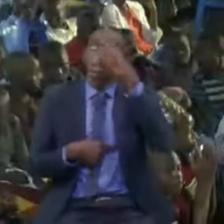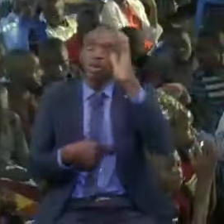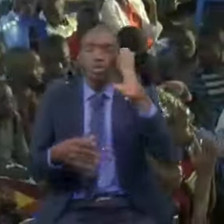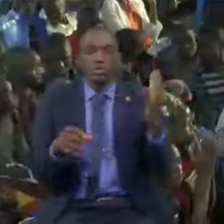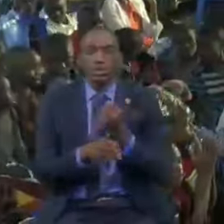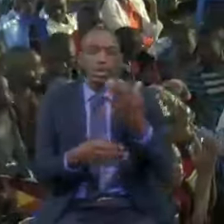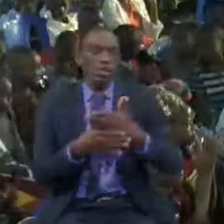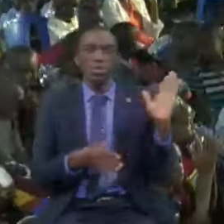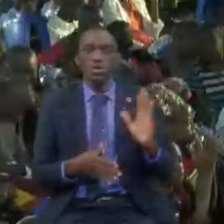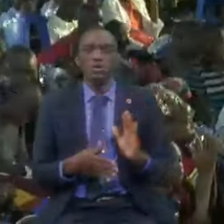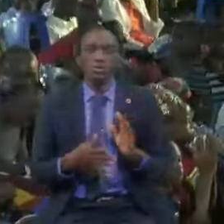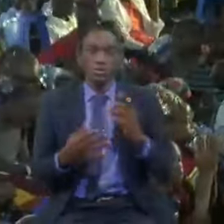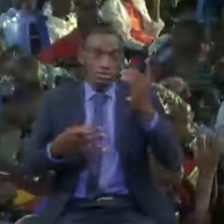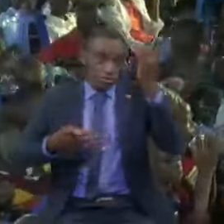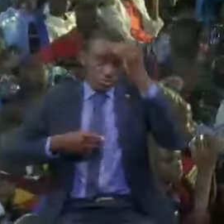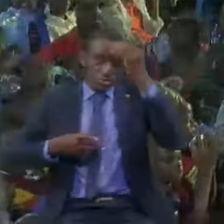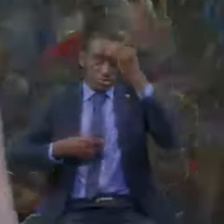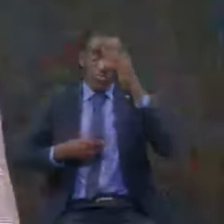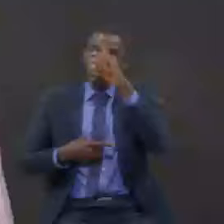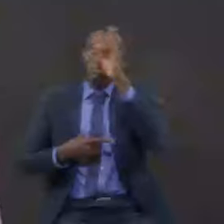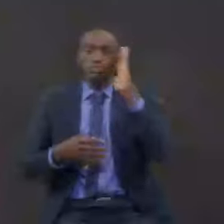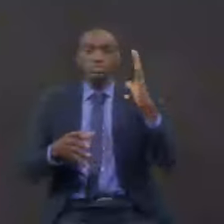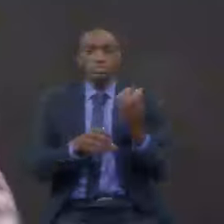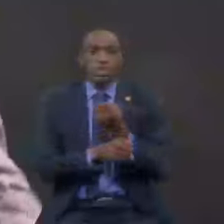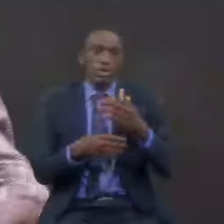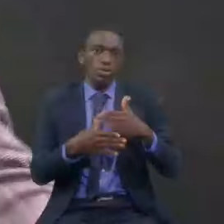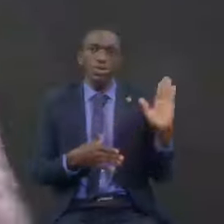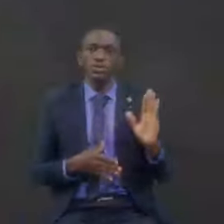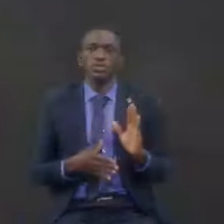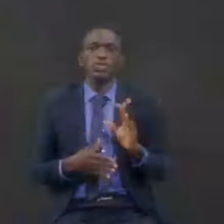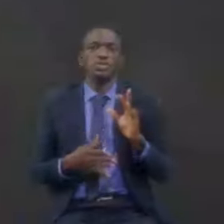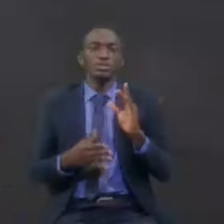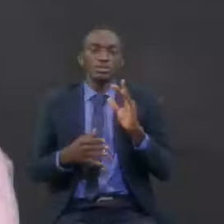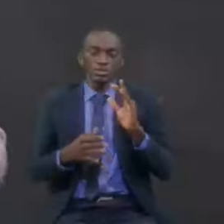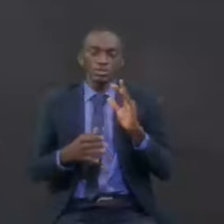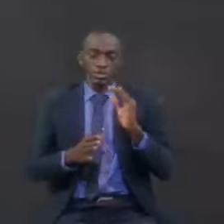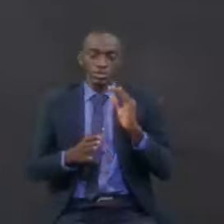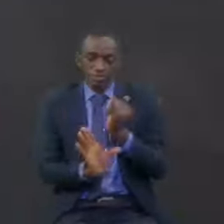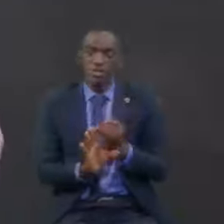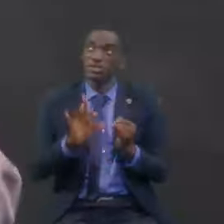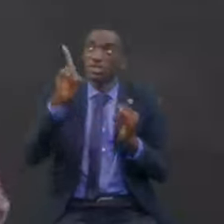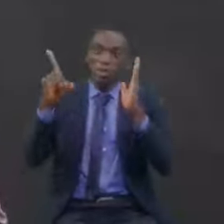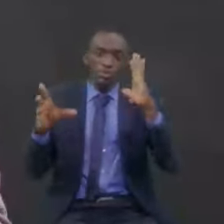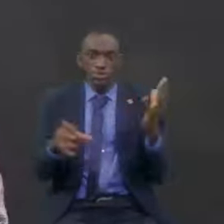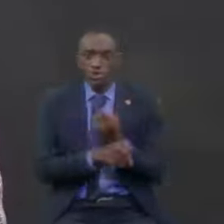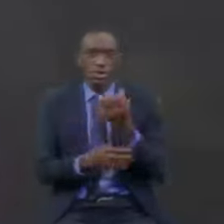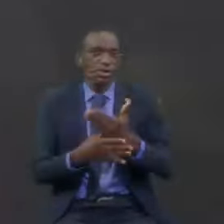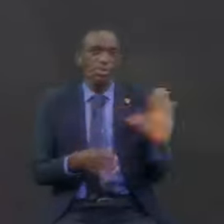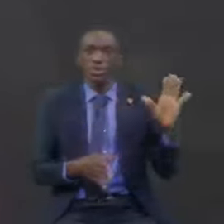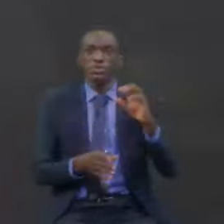Disease, it will take away. Infirmity, it will take away.